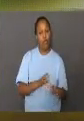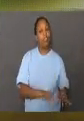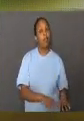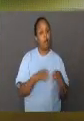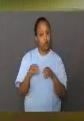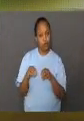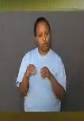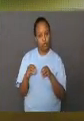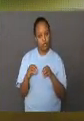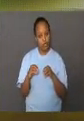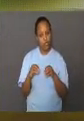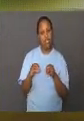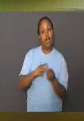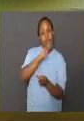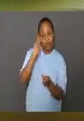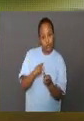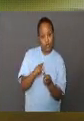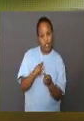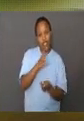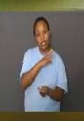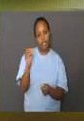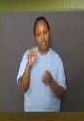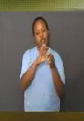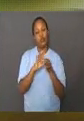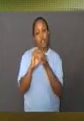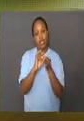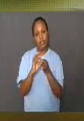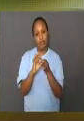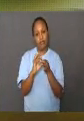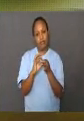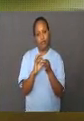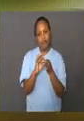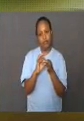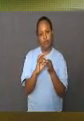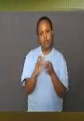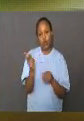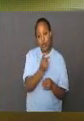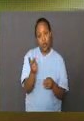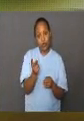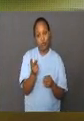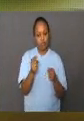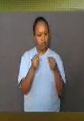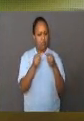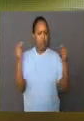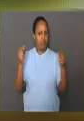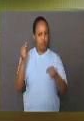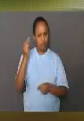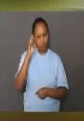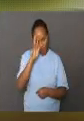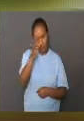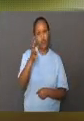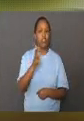Students, totalitarianism and socialism appear to be opposite